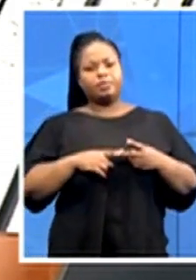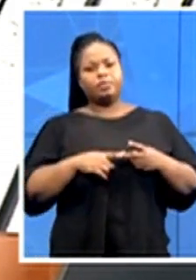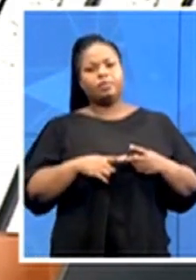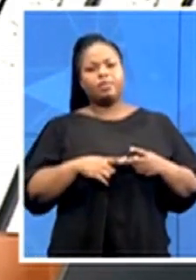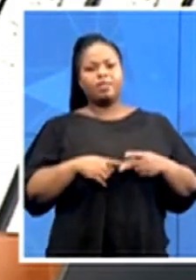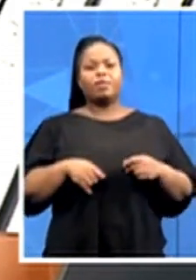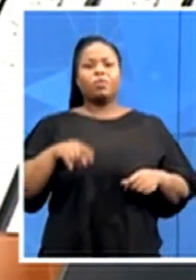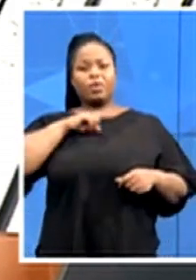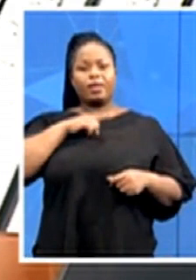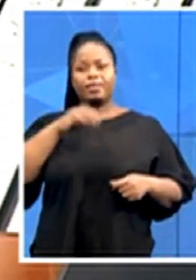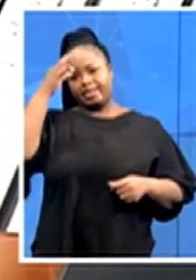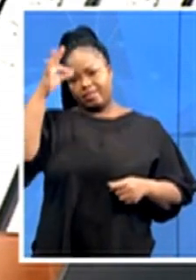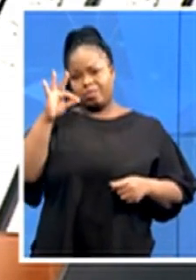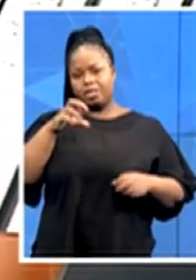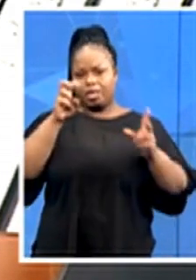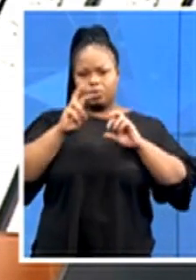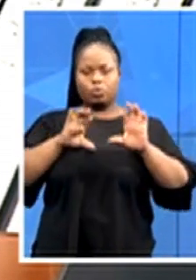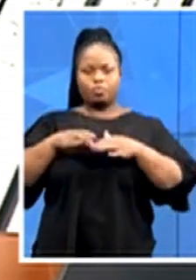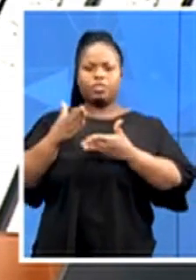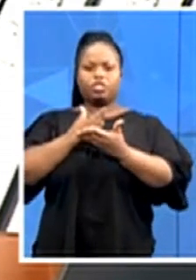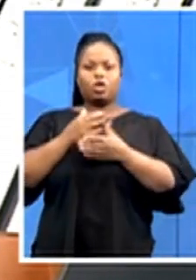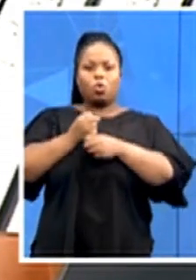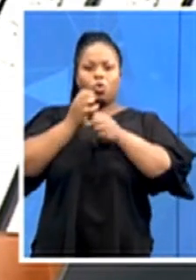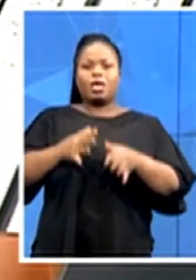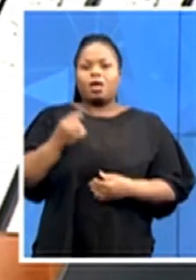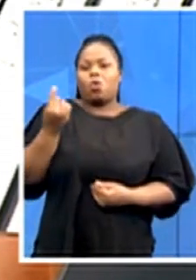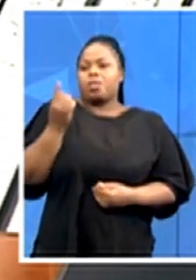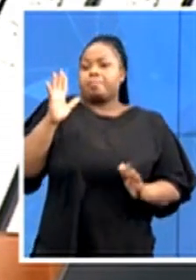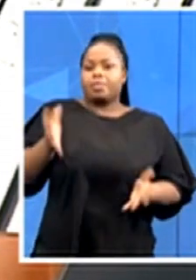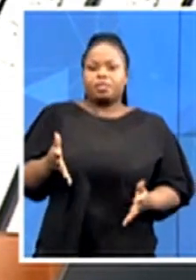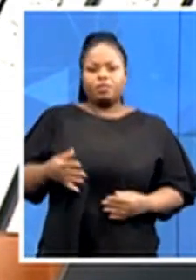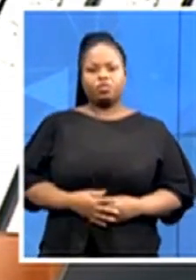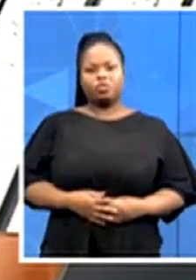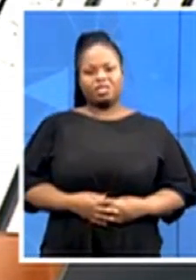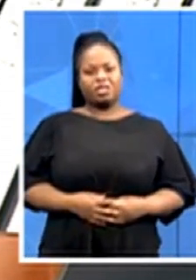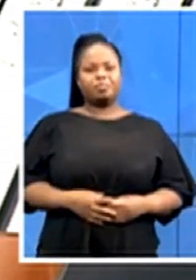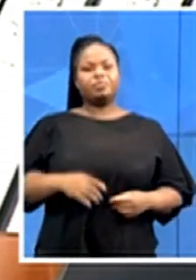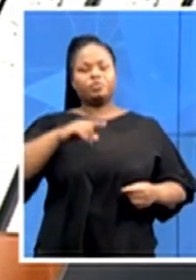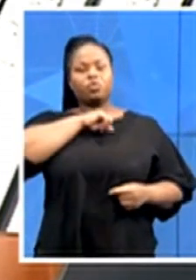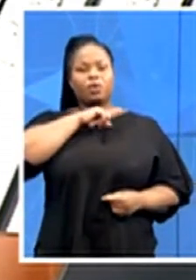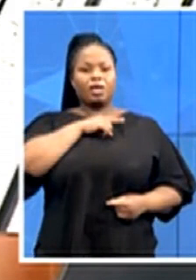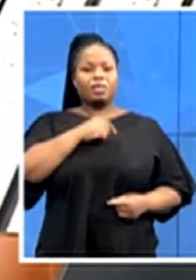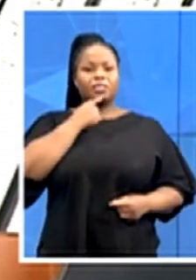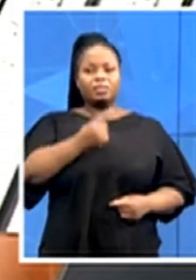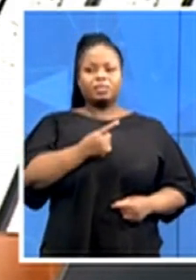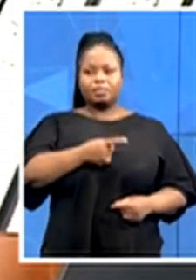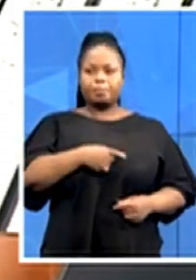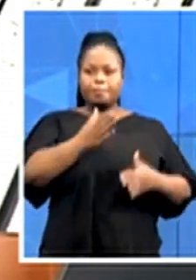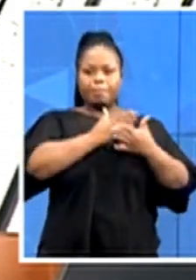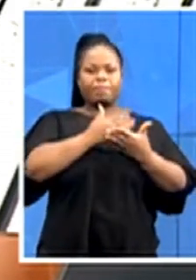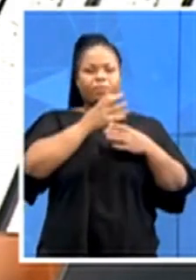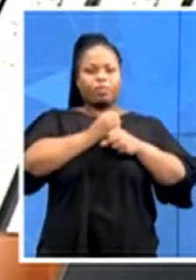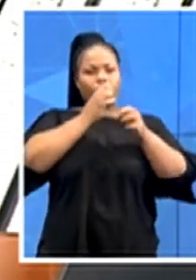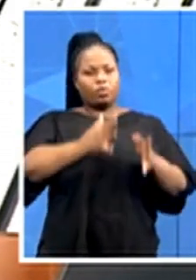and ESCOM's memorandum of incorporation states that the shareholder may direct the company to take